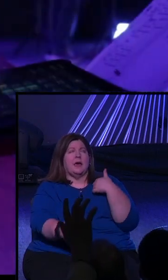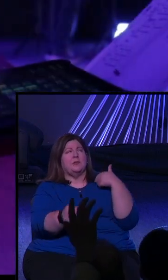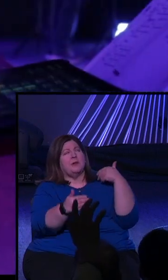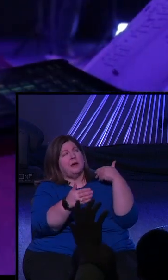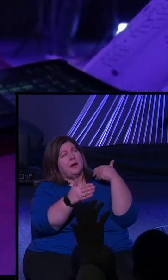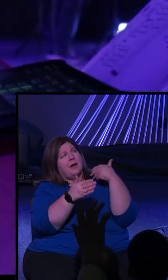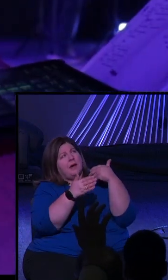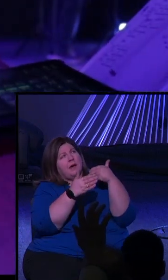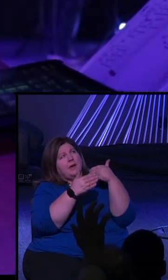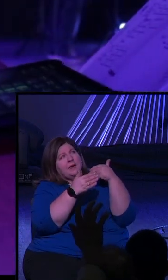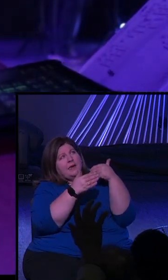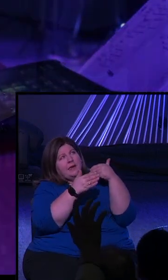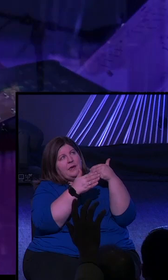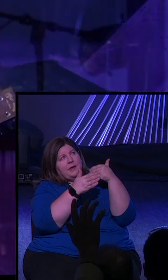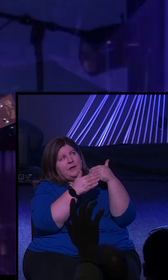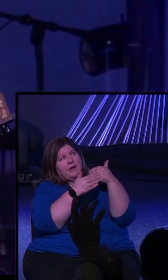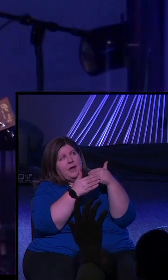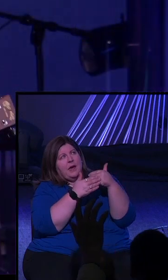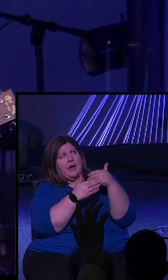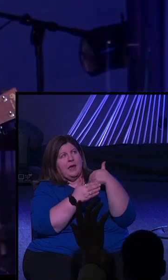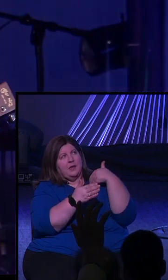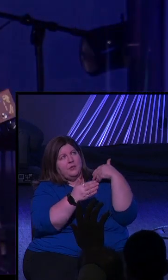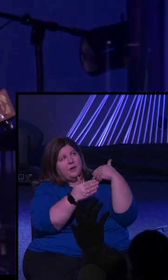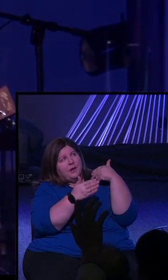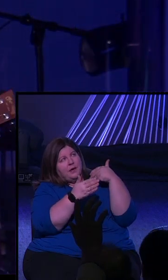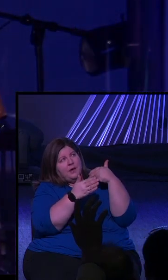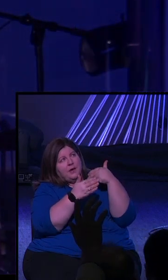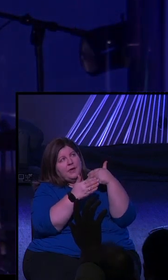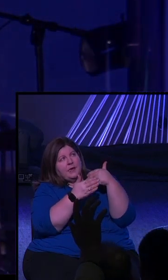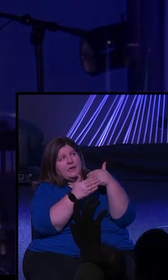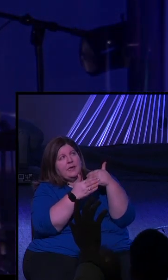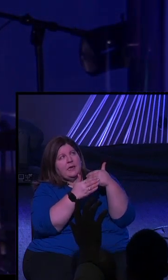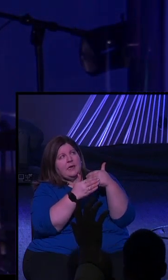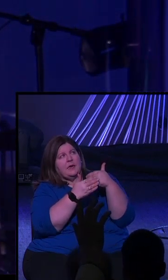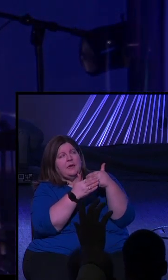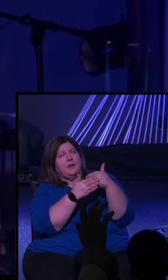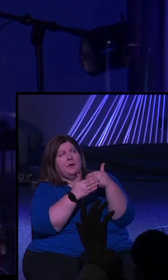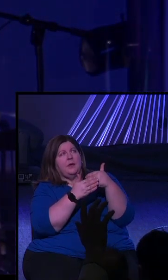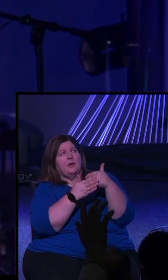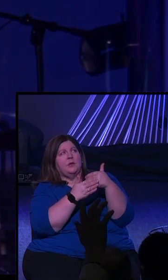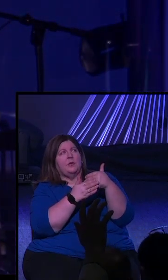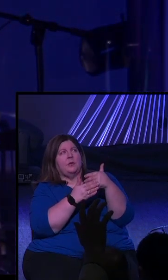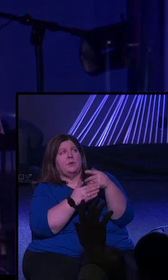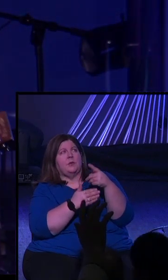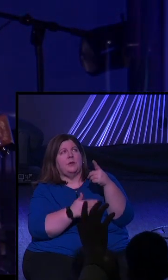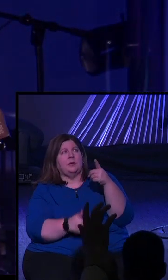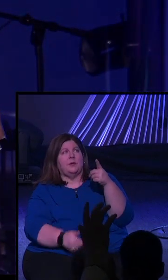I draw near, I draw near